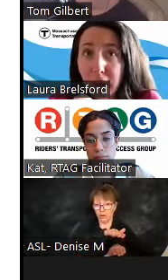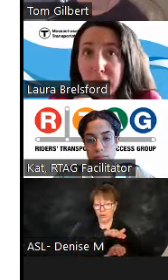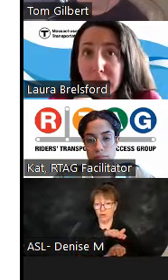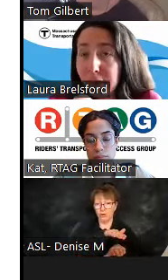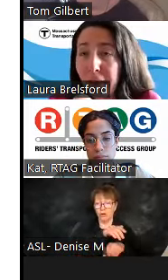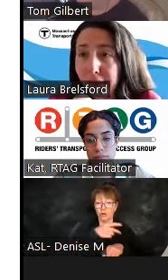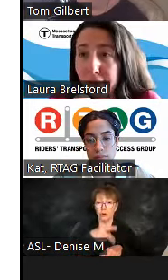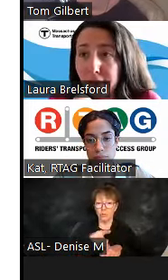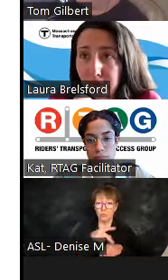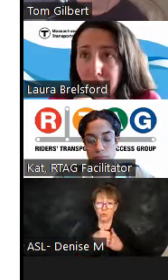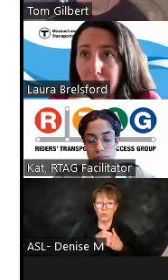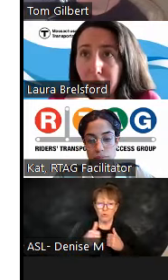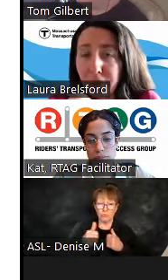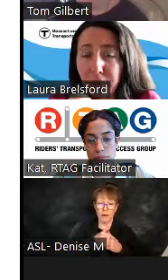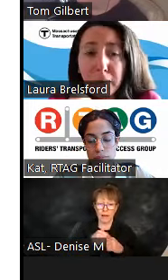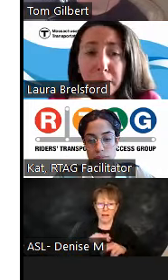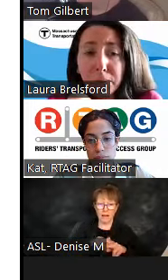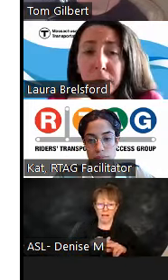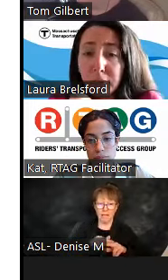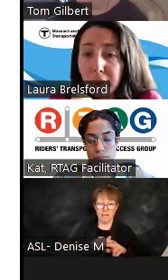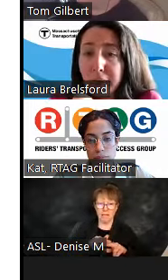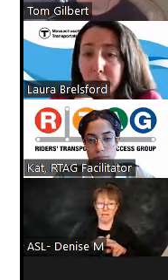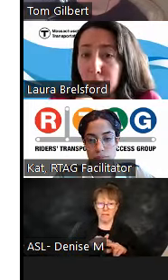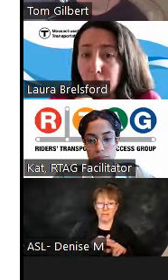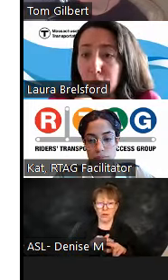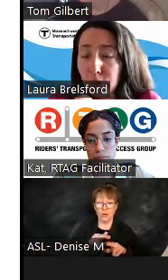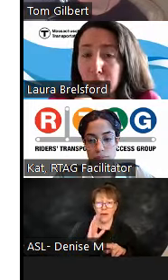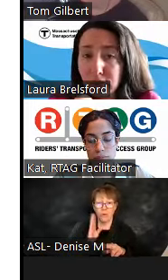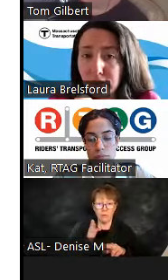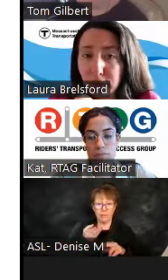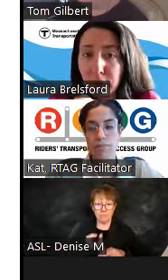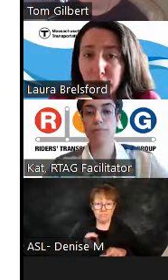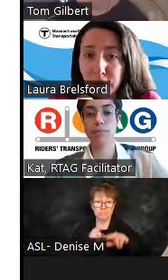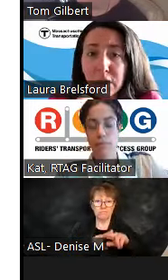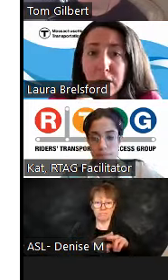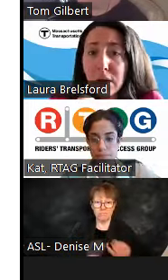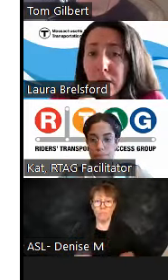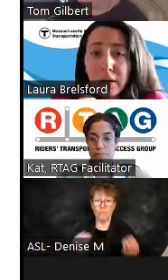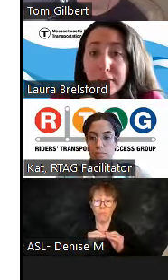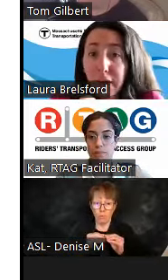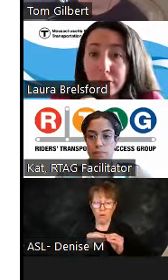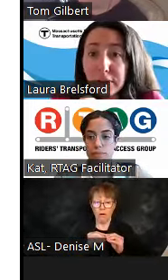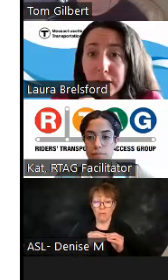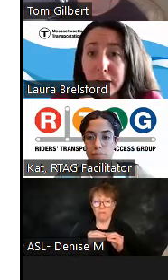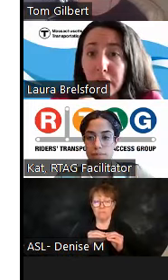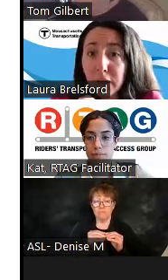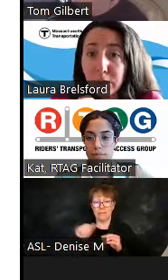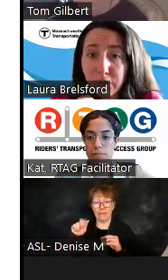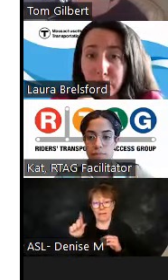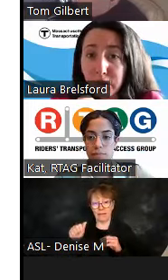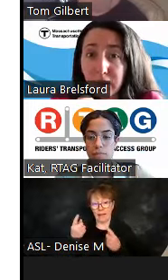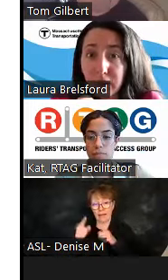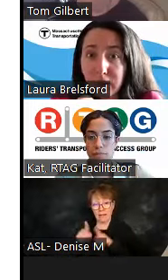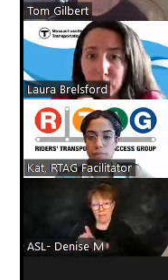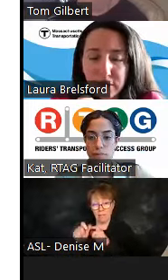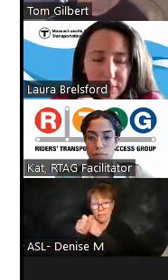introduce an even higher level of compliant coaches to our system, which is obviously a really